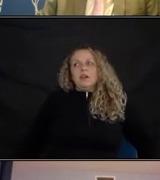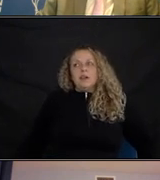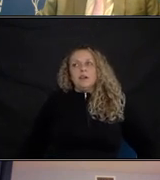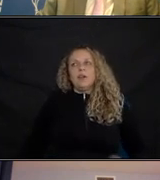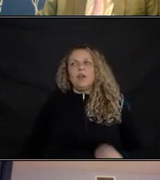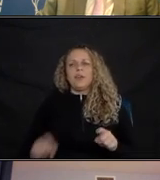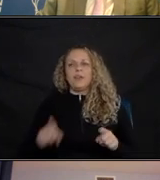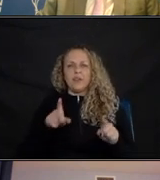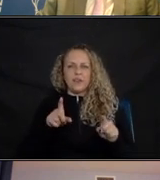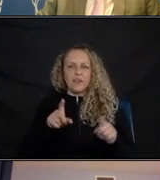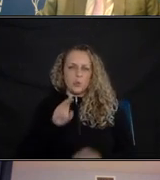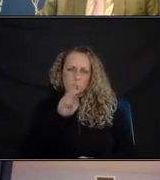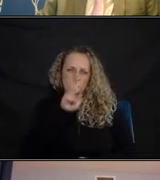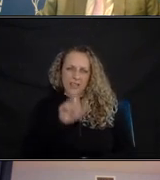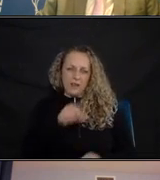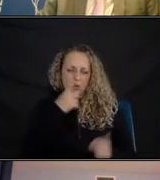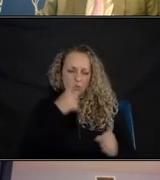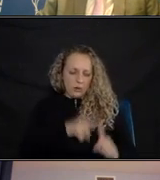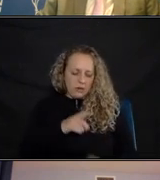that we can do